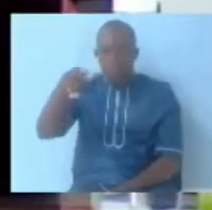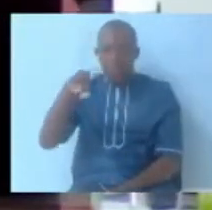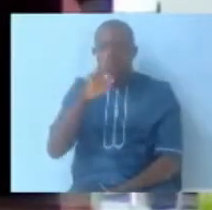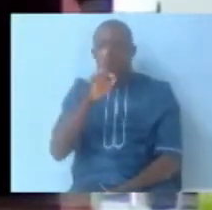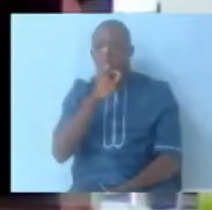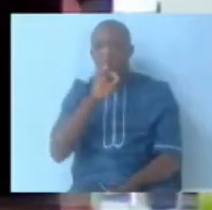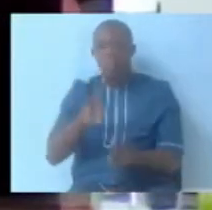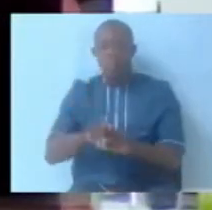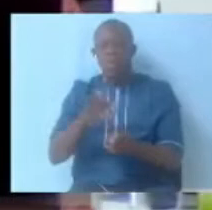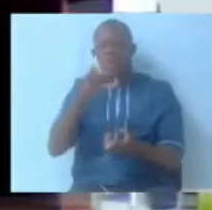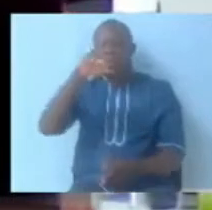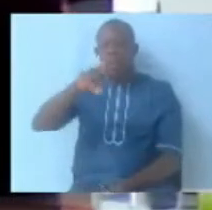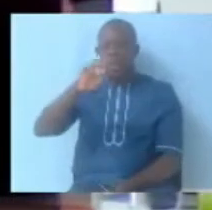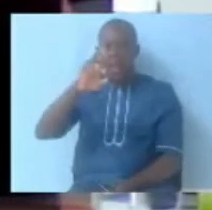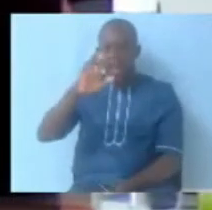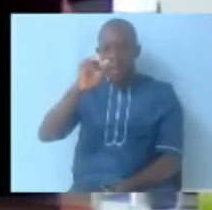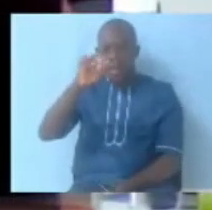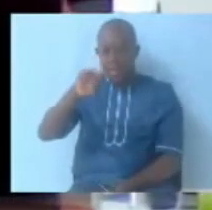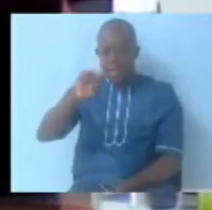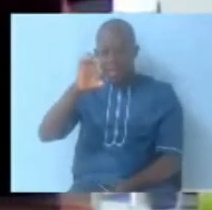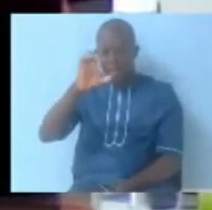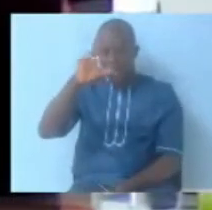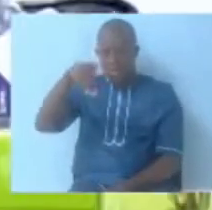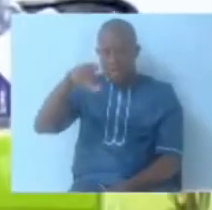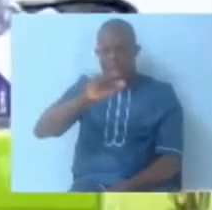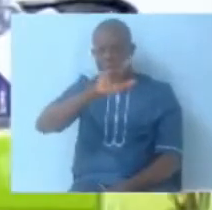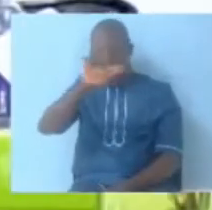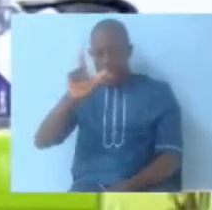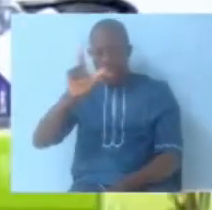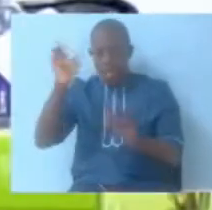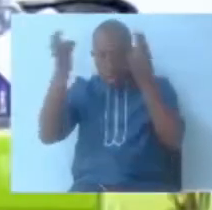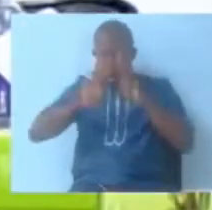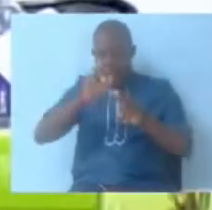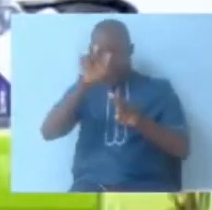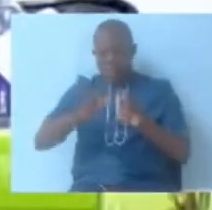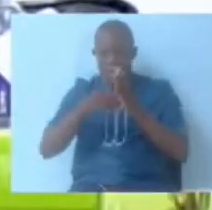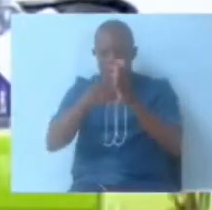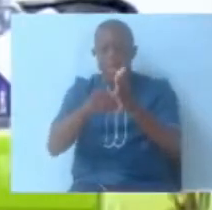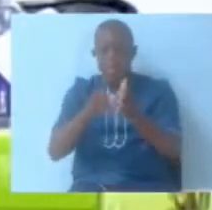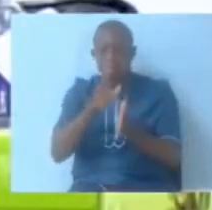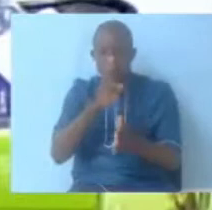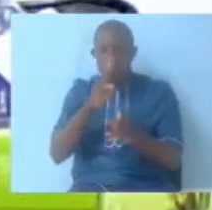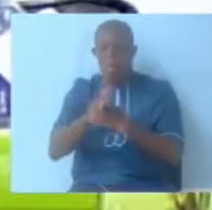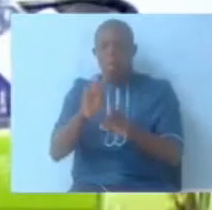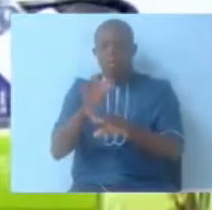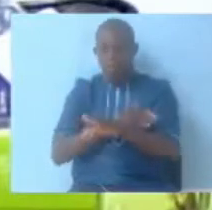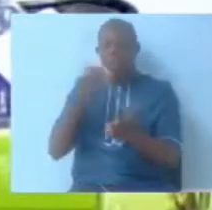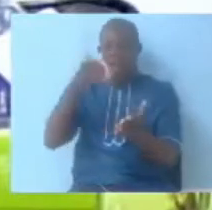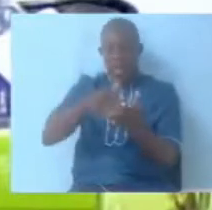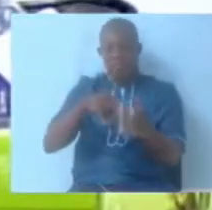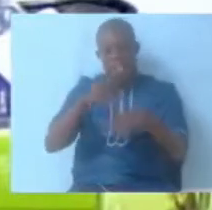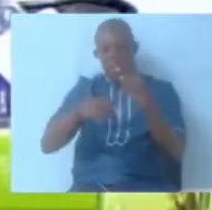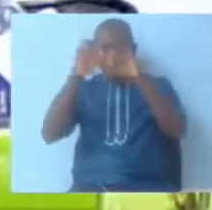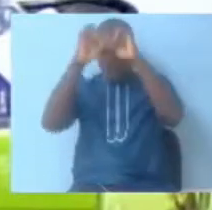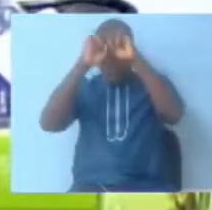so that we can get that context and background before we move on. Much obliged. Principal, jannim bi da wodo fulam mbela fila kalon fulo jumal le mu